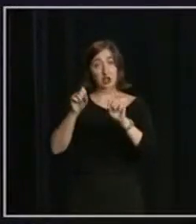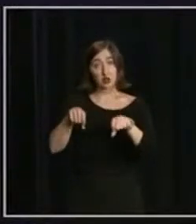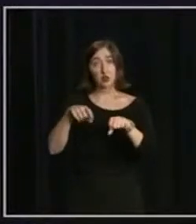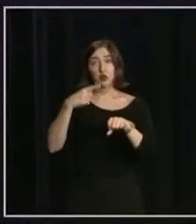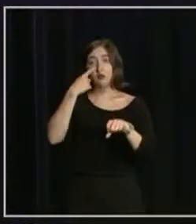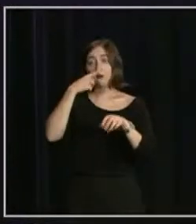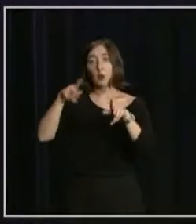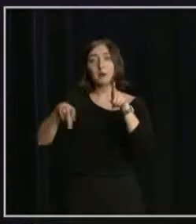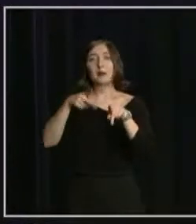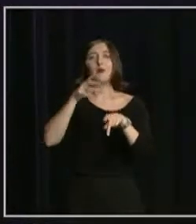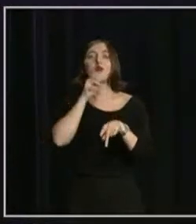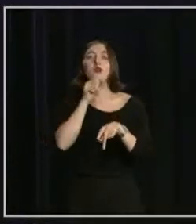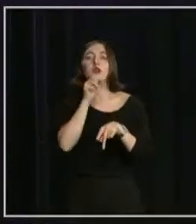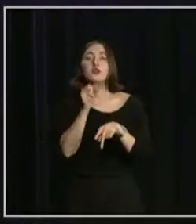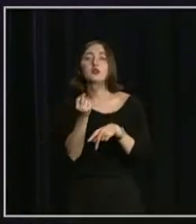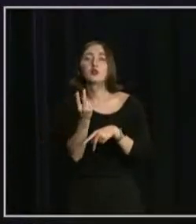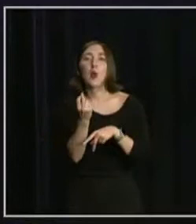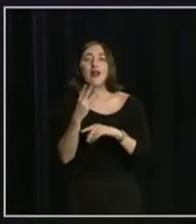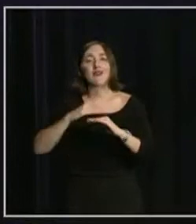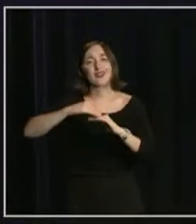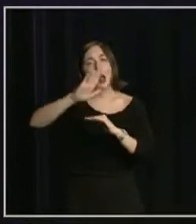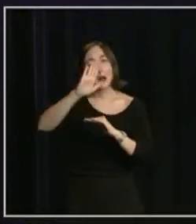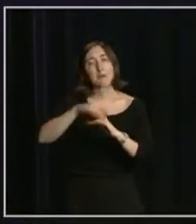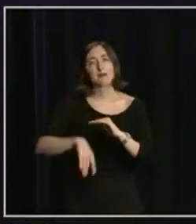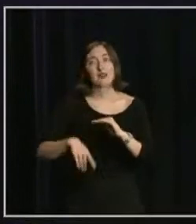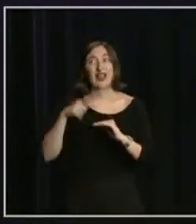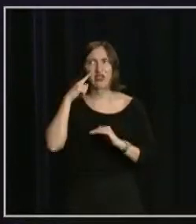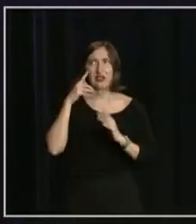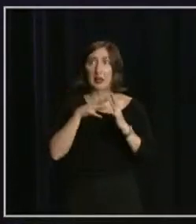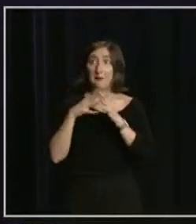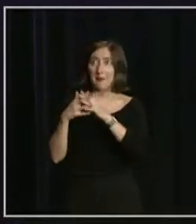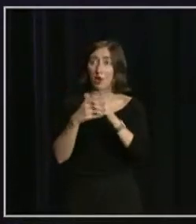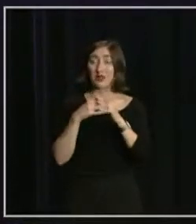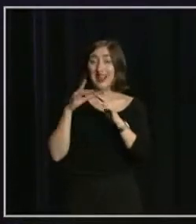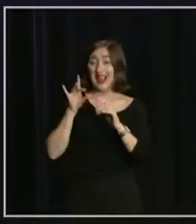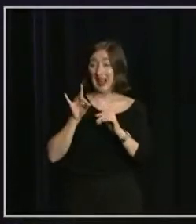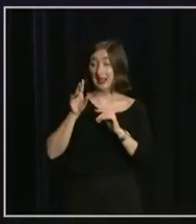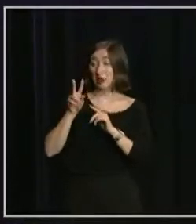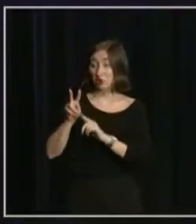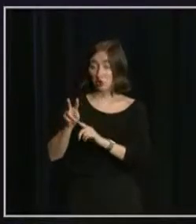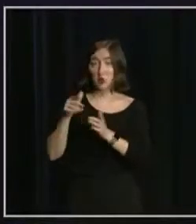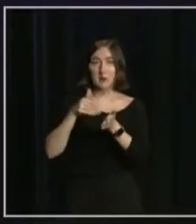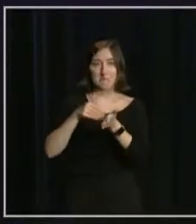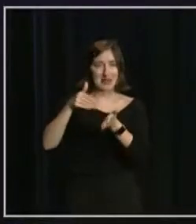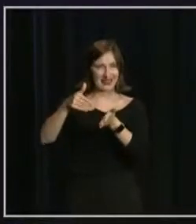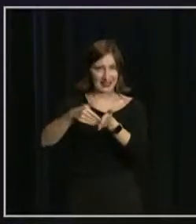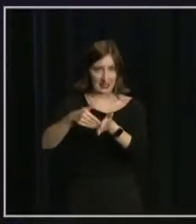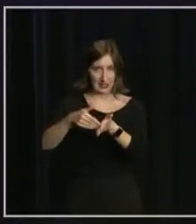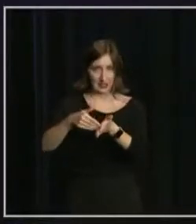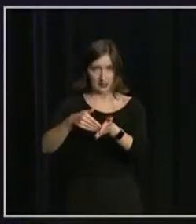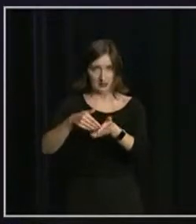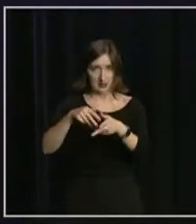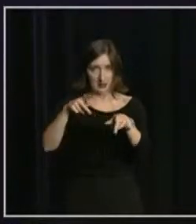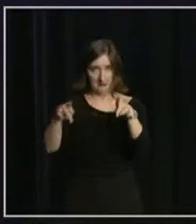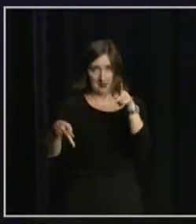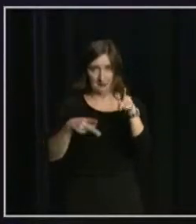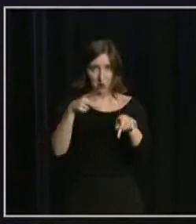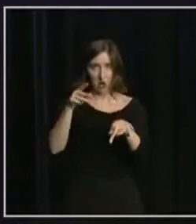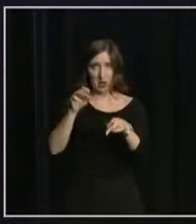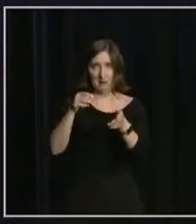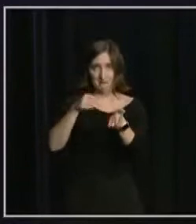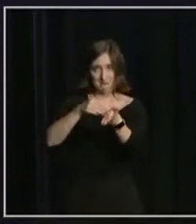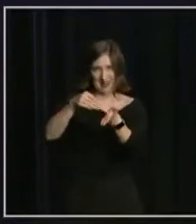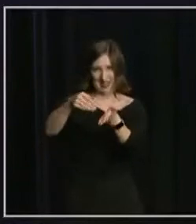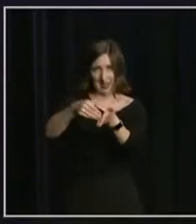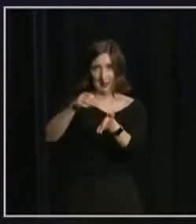the United States, we have 82-something million people that are eligible for the vaccine that are not getting it. And so when you